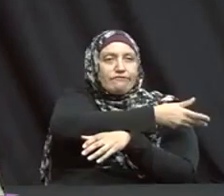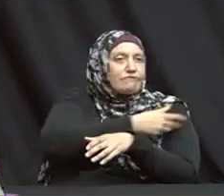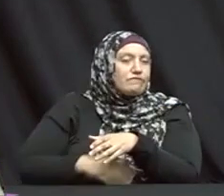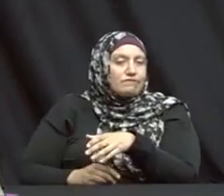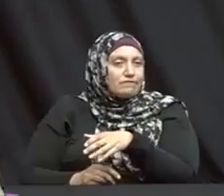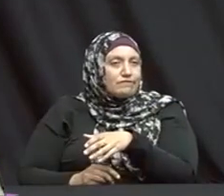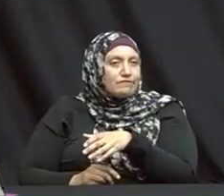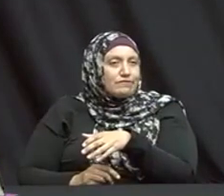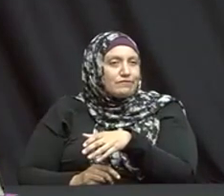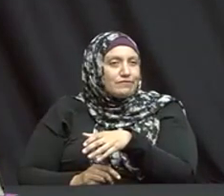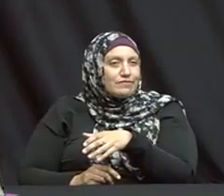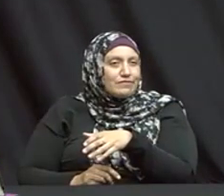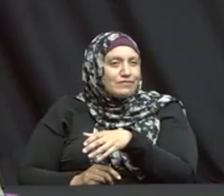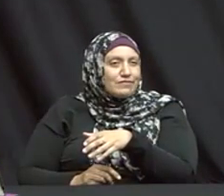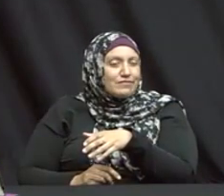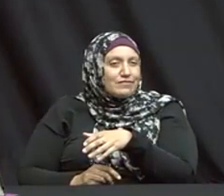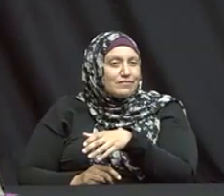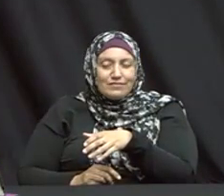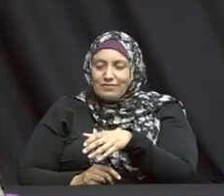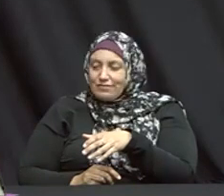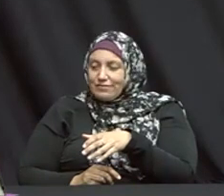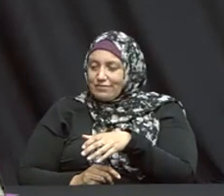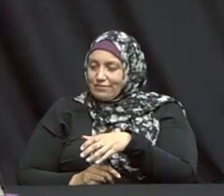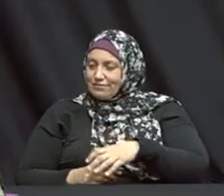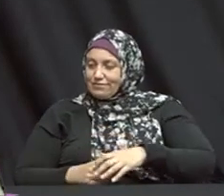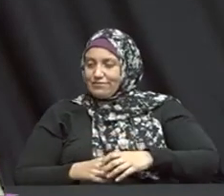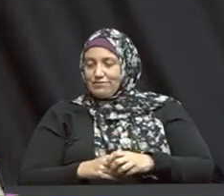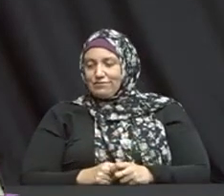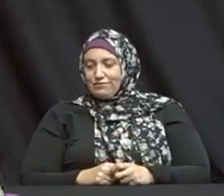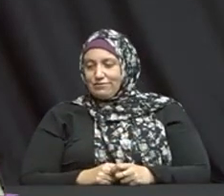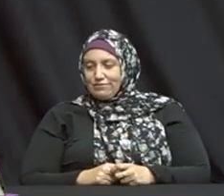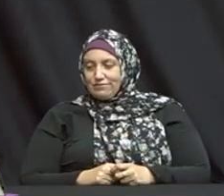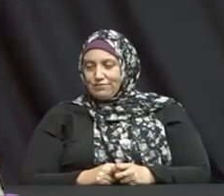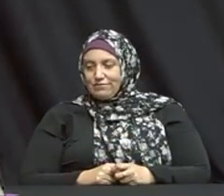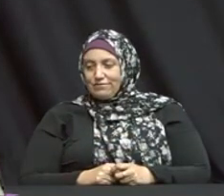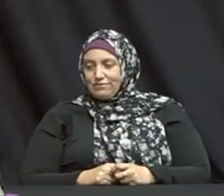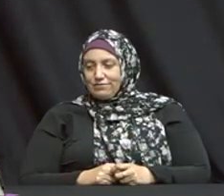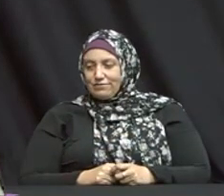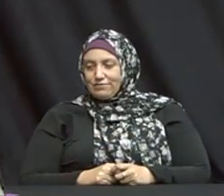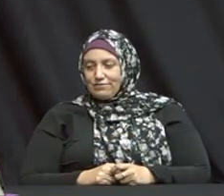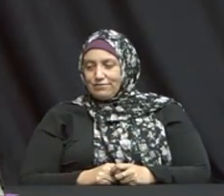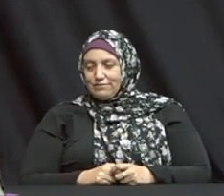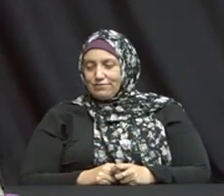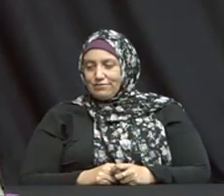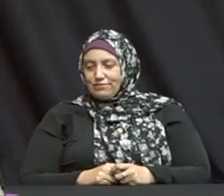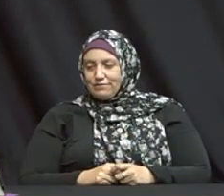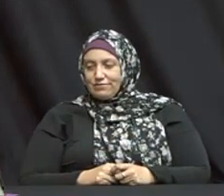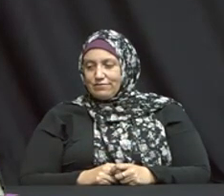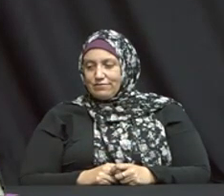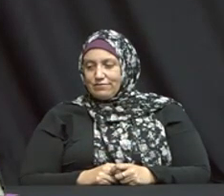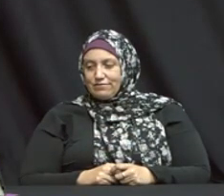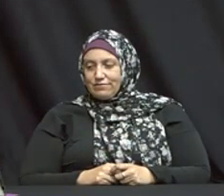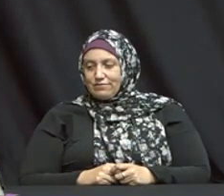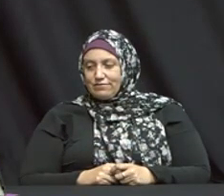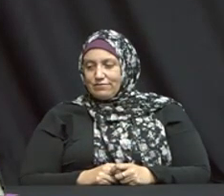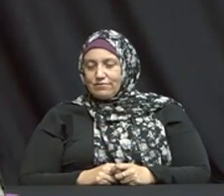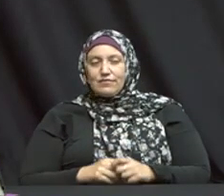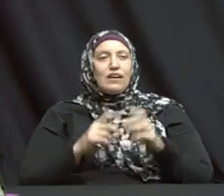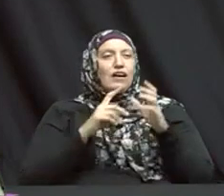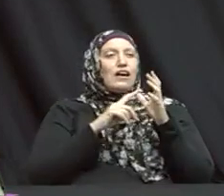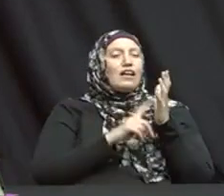third. Okay. Yeah. So Hajdani and I are referring to the two thirds component. No, that's right, Sheikh. Just one quick